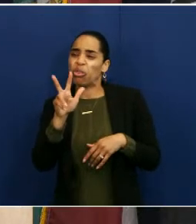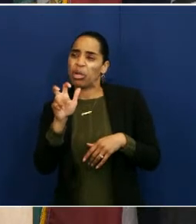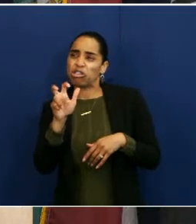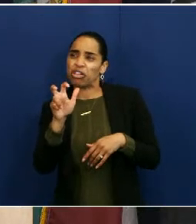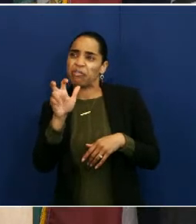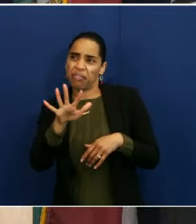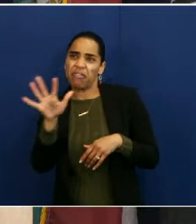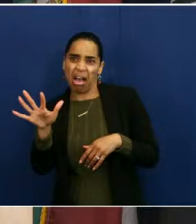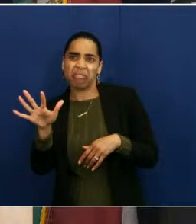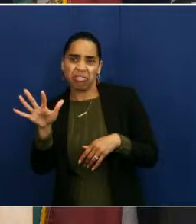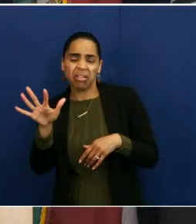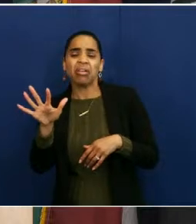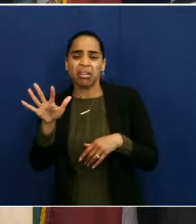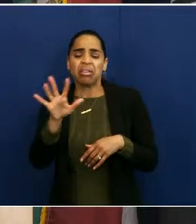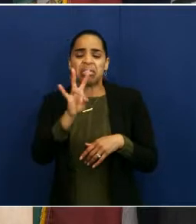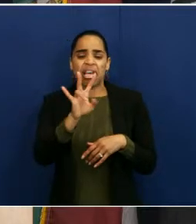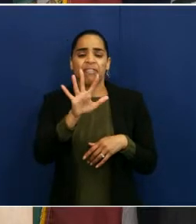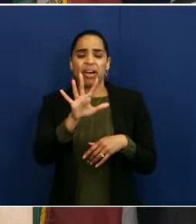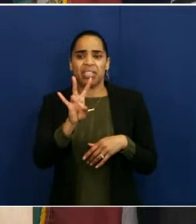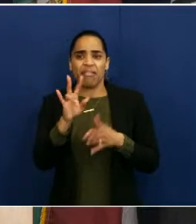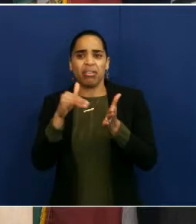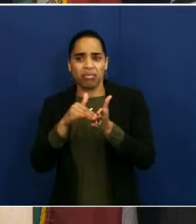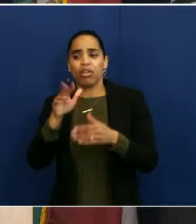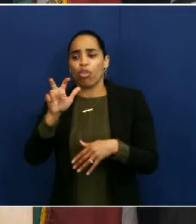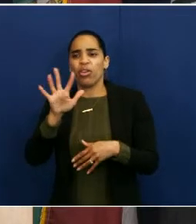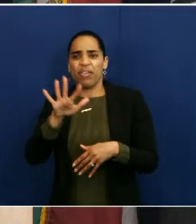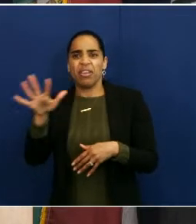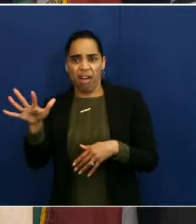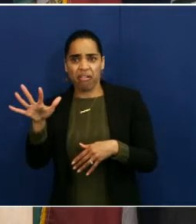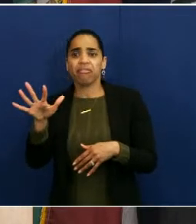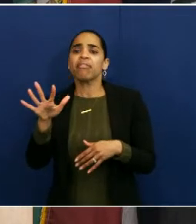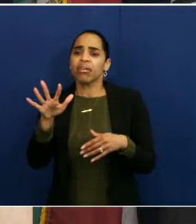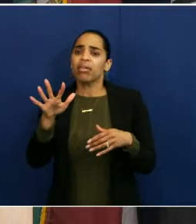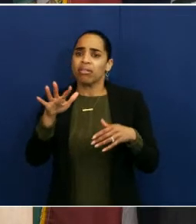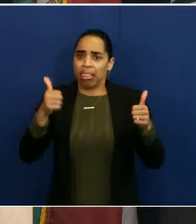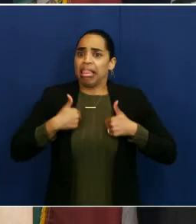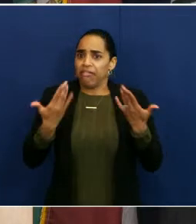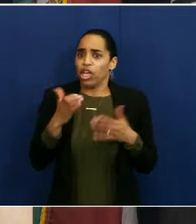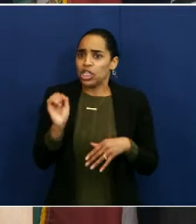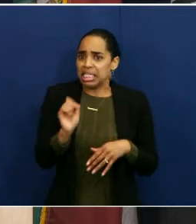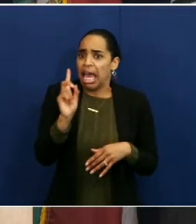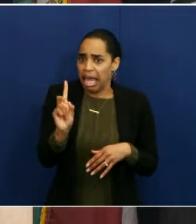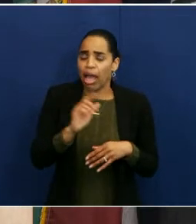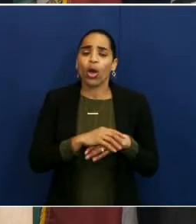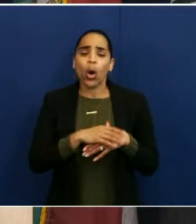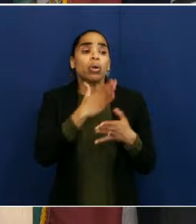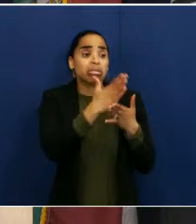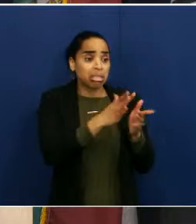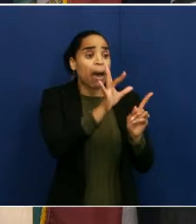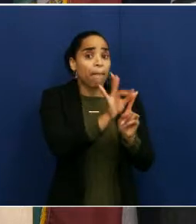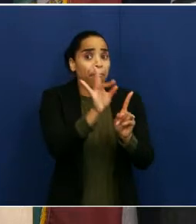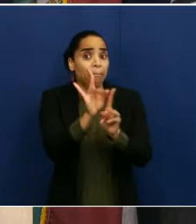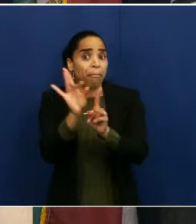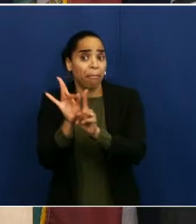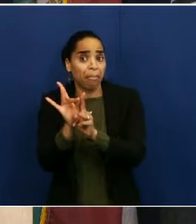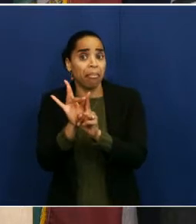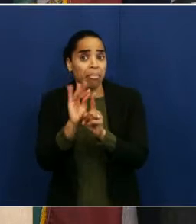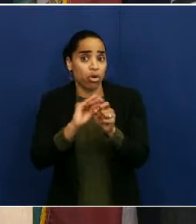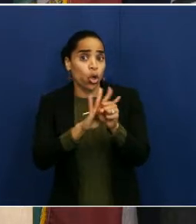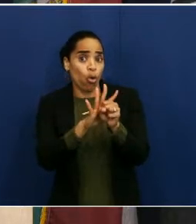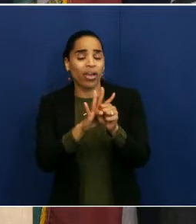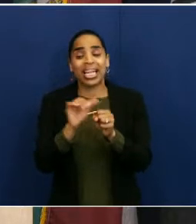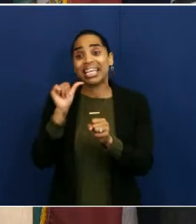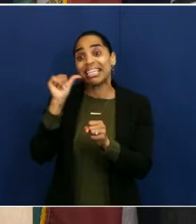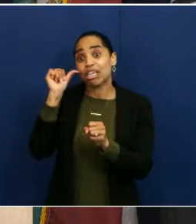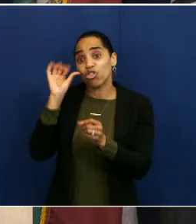757,355. We expect to see some cases in that group. And as of yesterday, we have